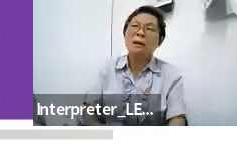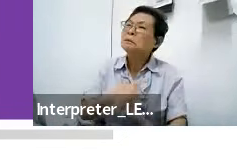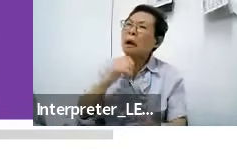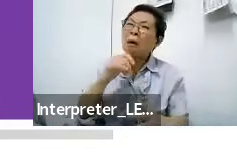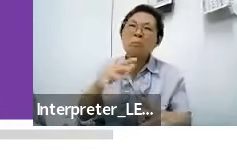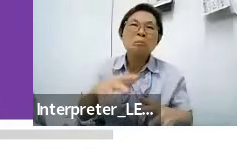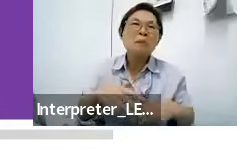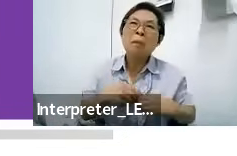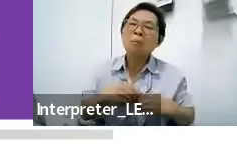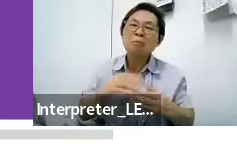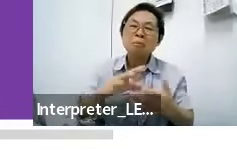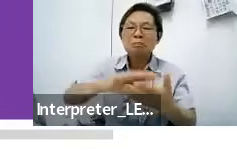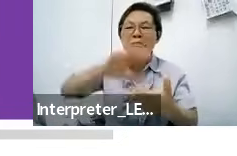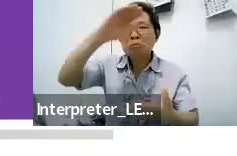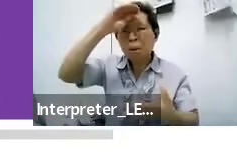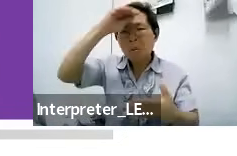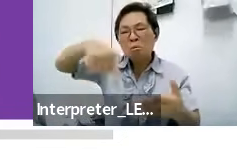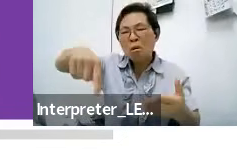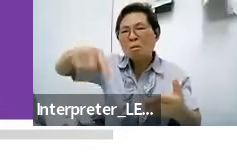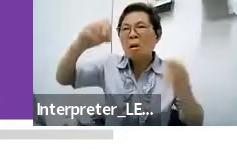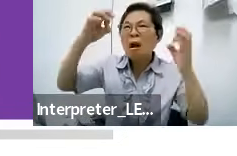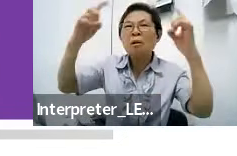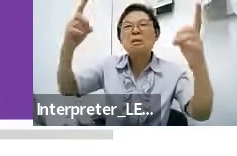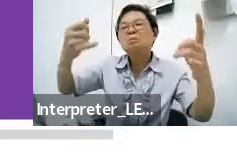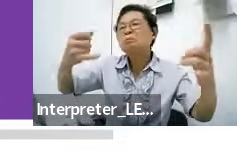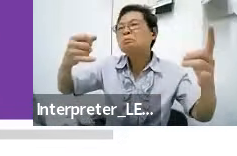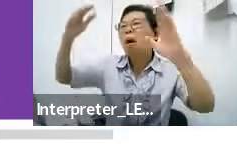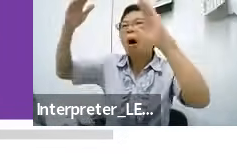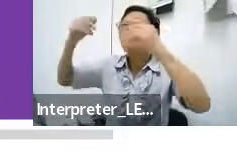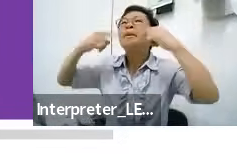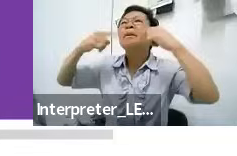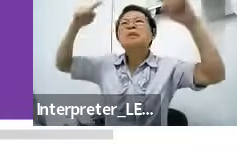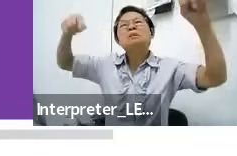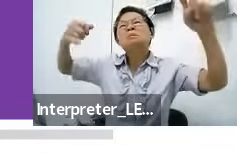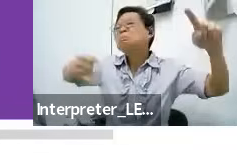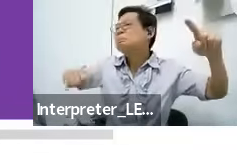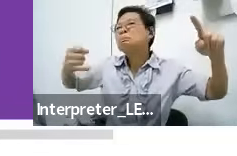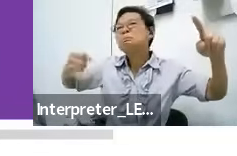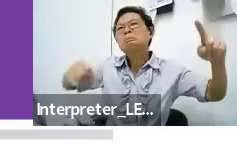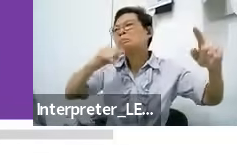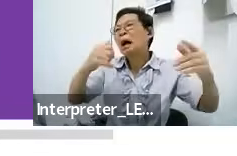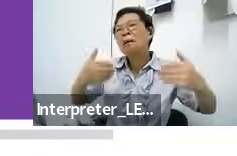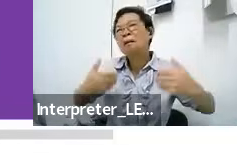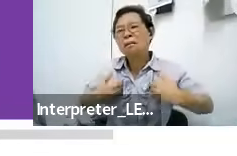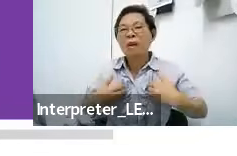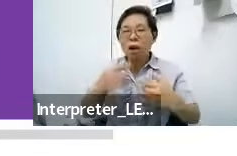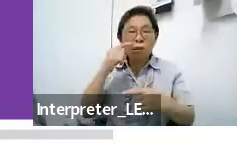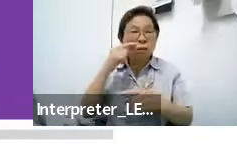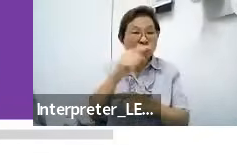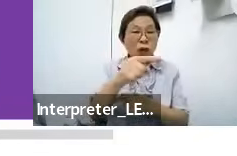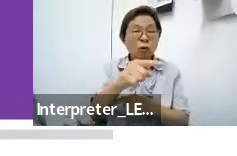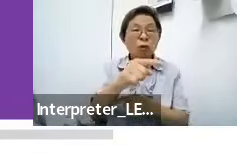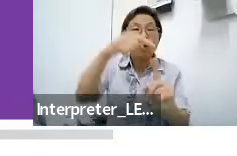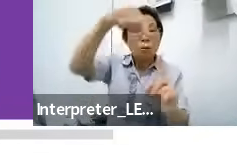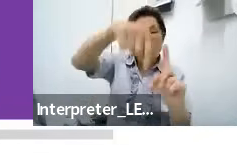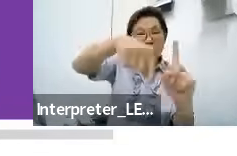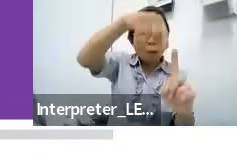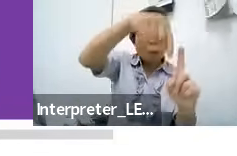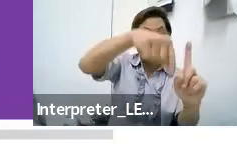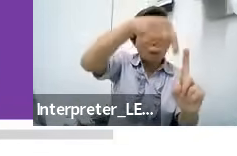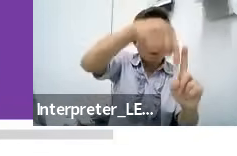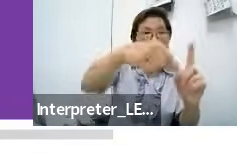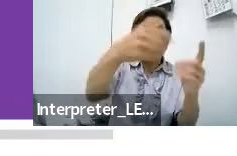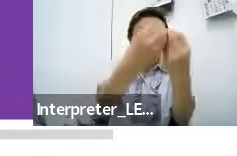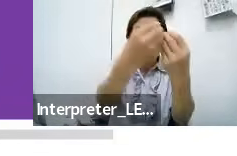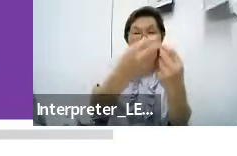quality education that we are hoping to achieve. We can see from the statistics